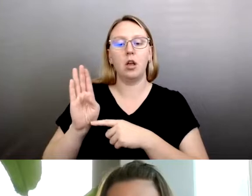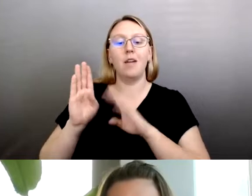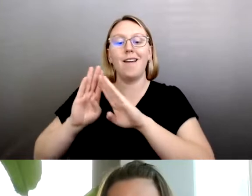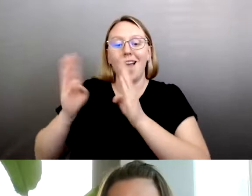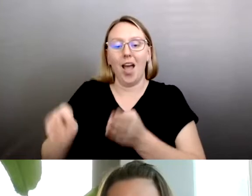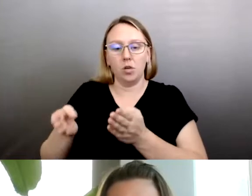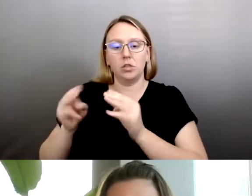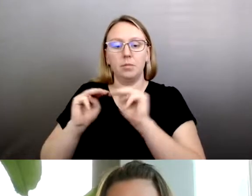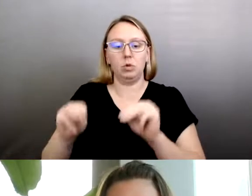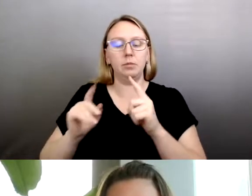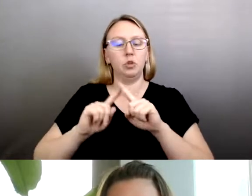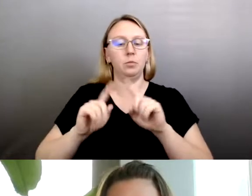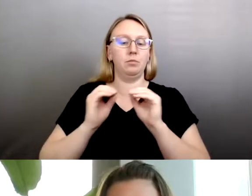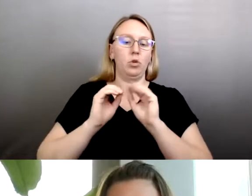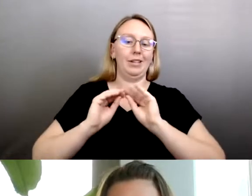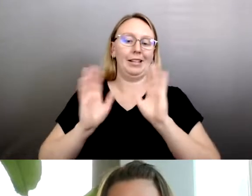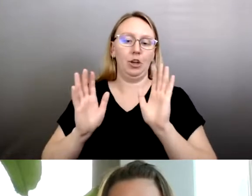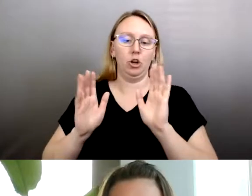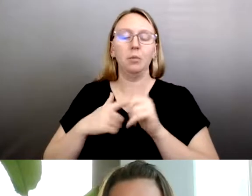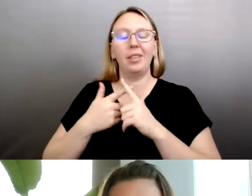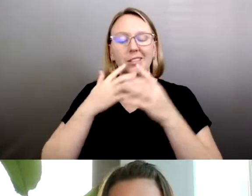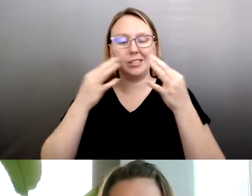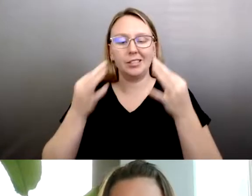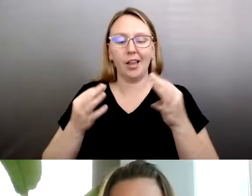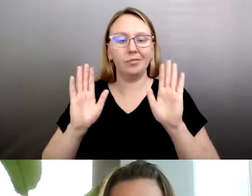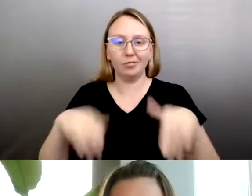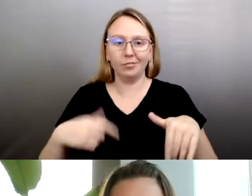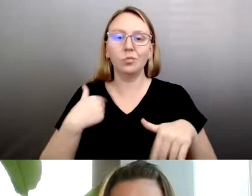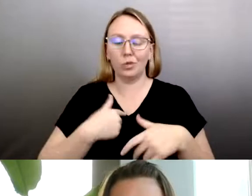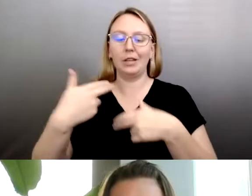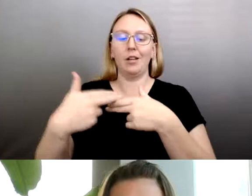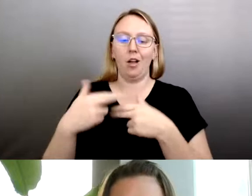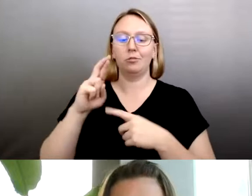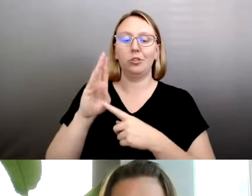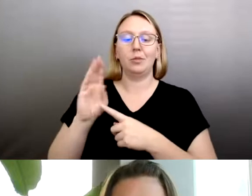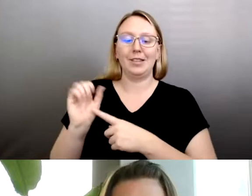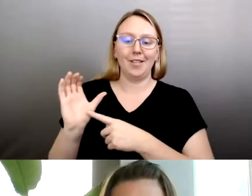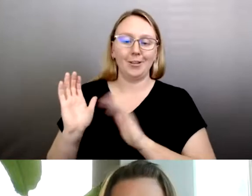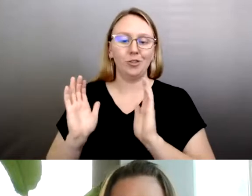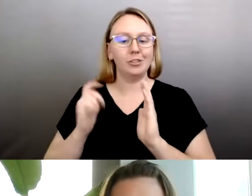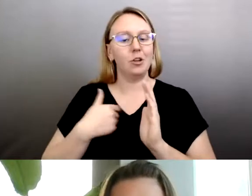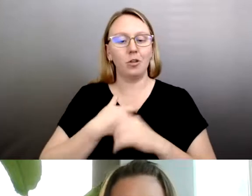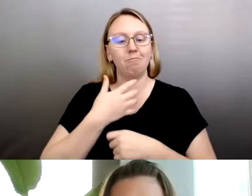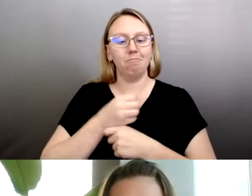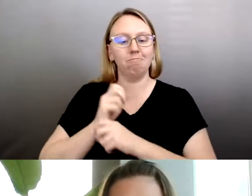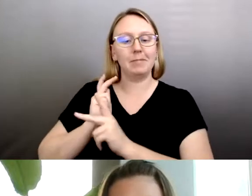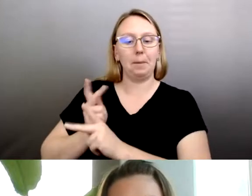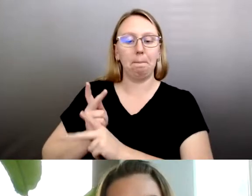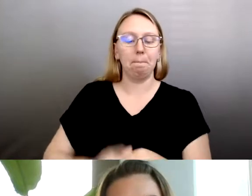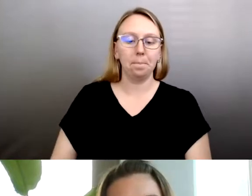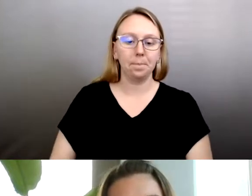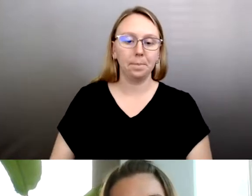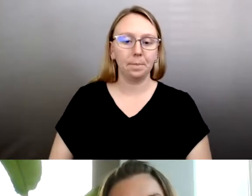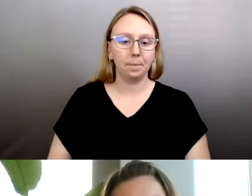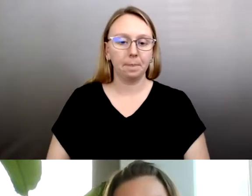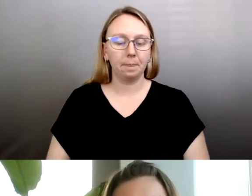straightforward. And then we just decided, I believe, that we became known as the Roger Brown Study Collection, and so we would retain that name. Yeah, we